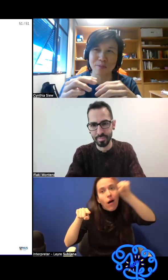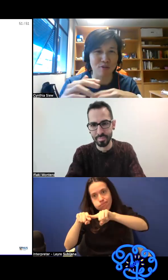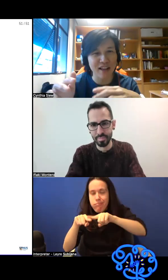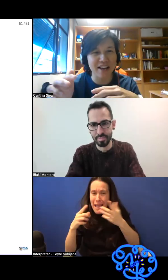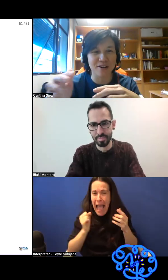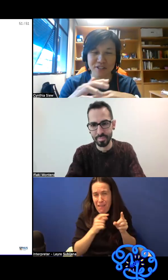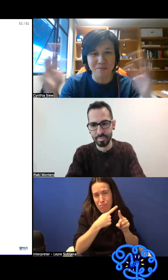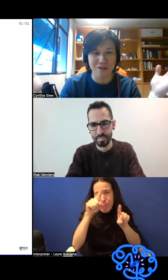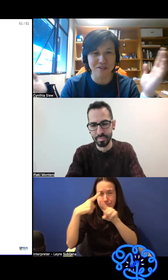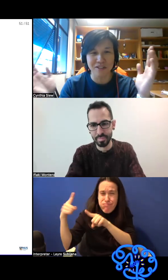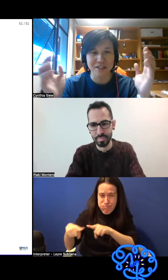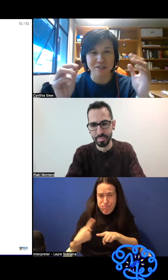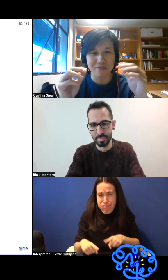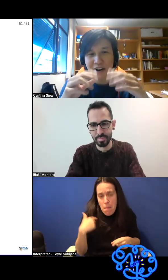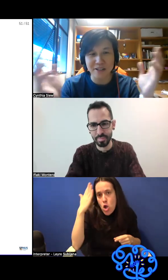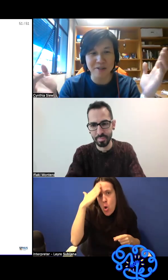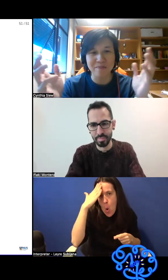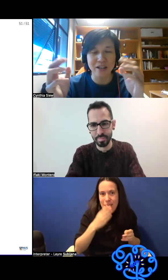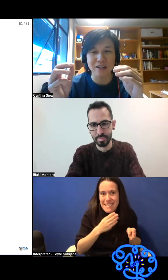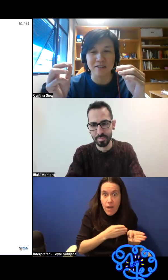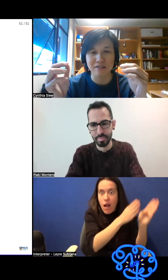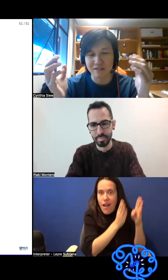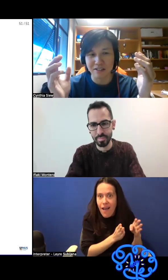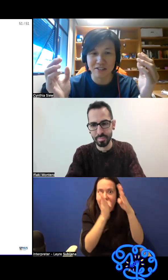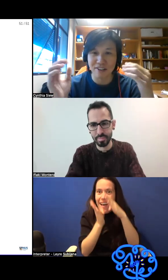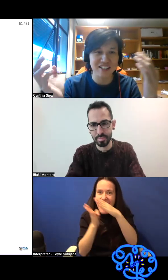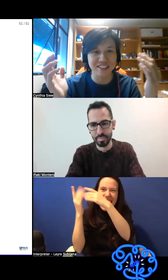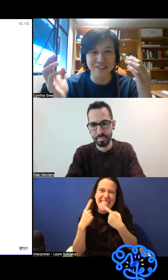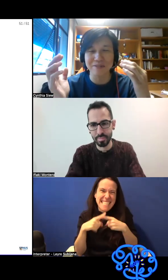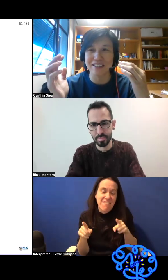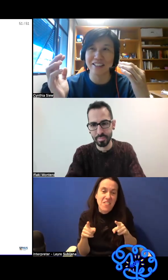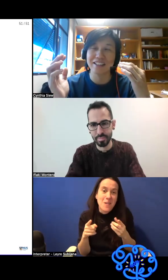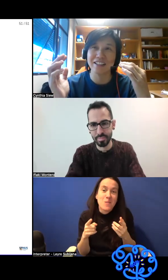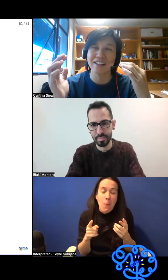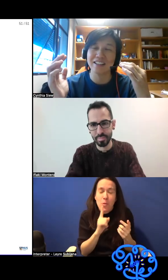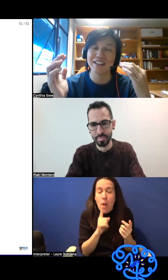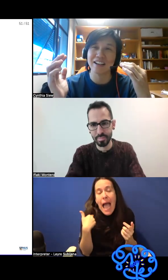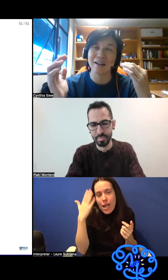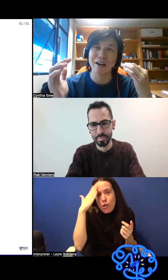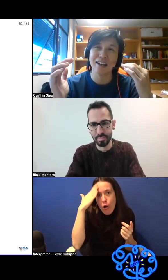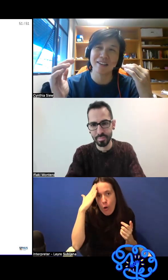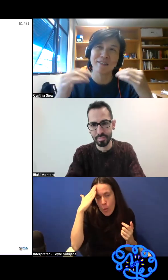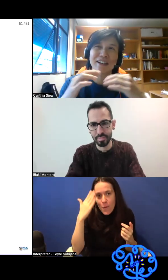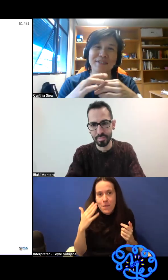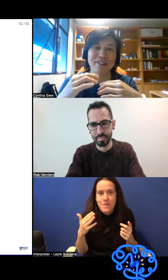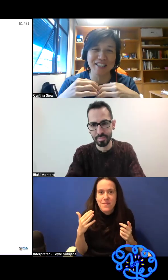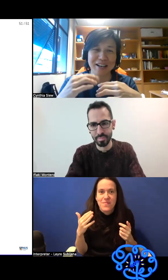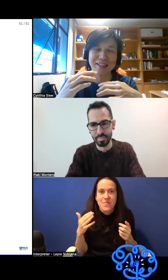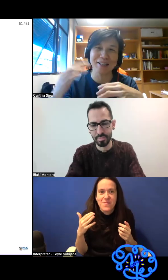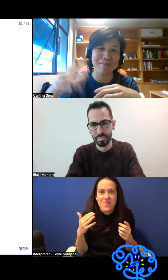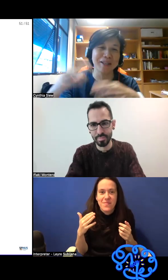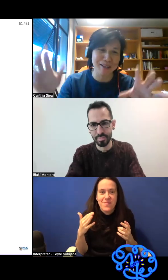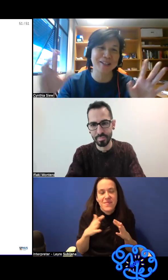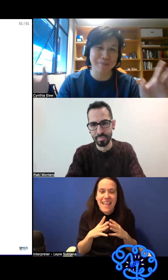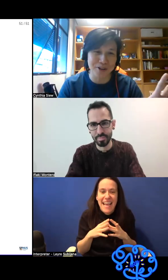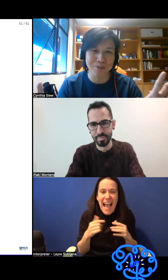I guess, more flat, or is it more random? And it's very subtle, but I just what I would say is that I think